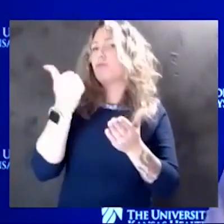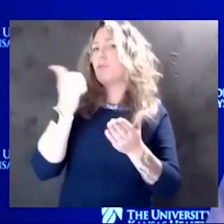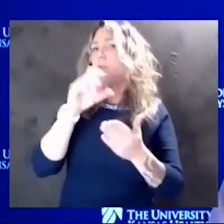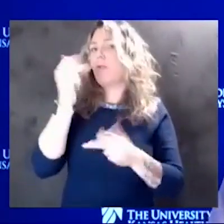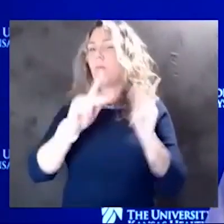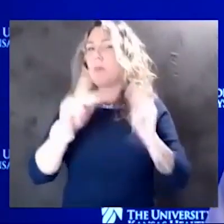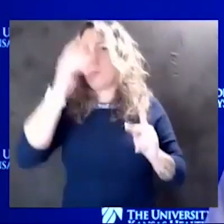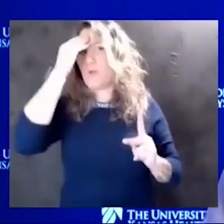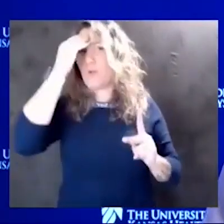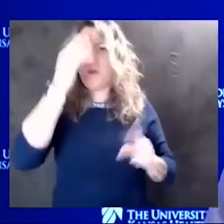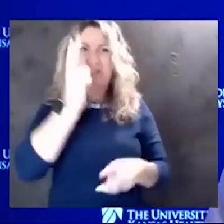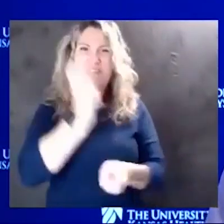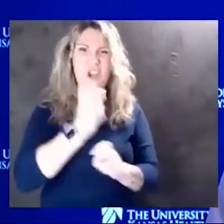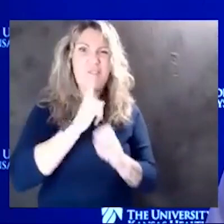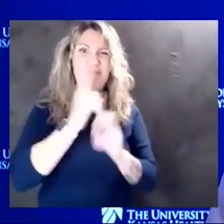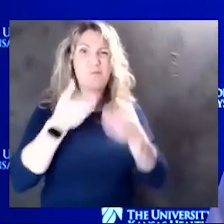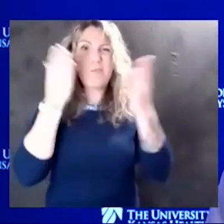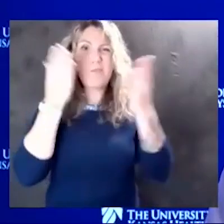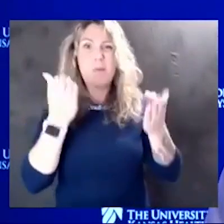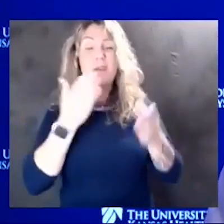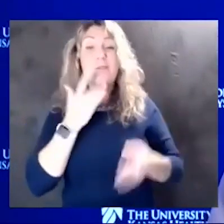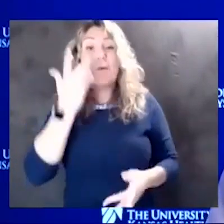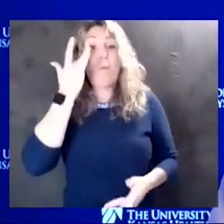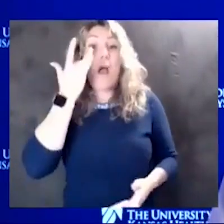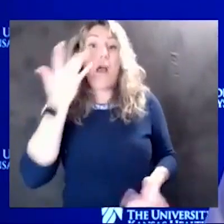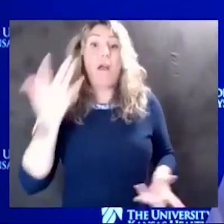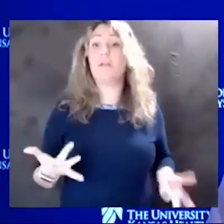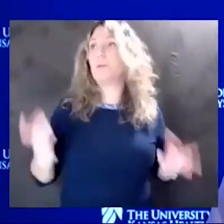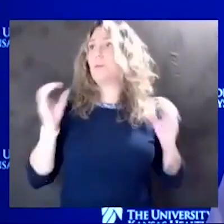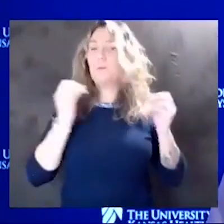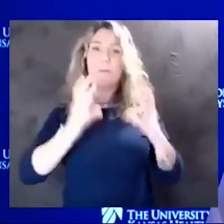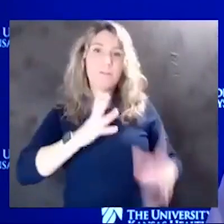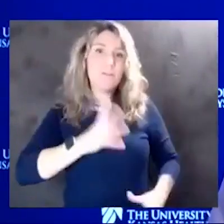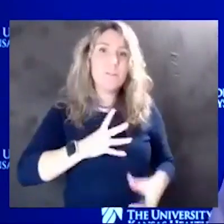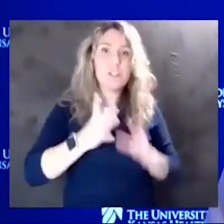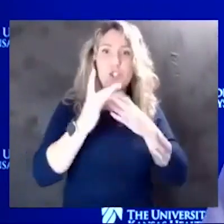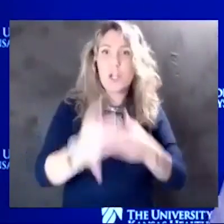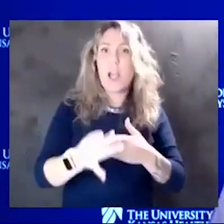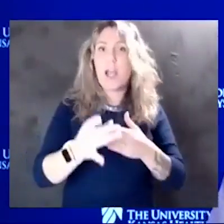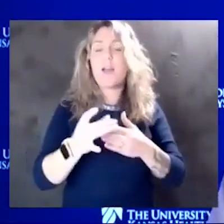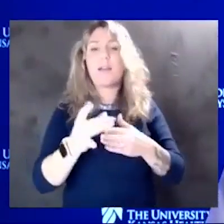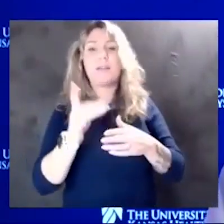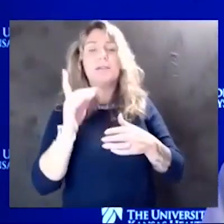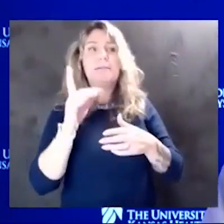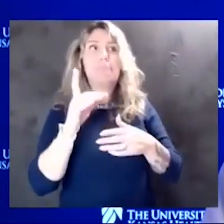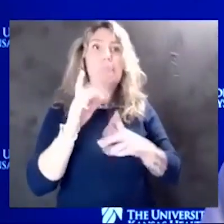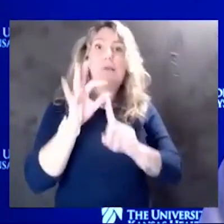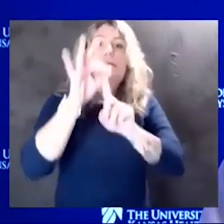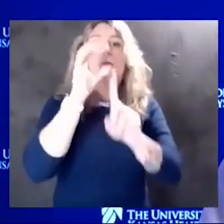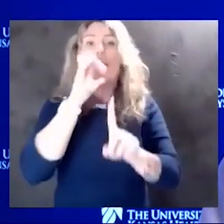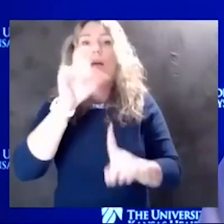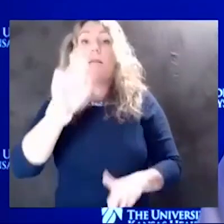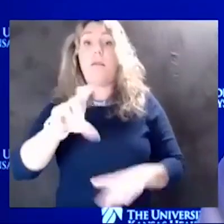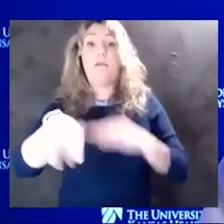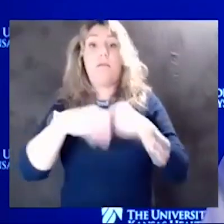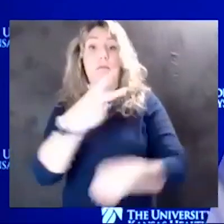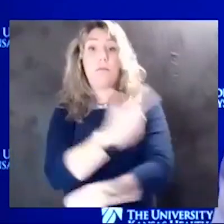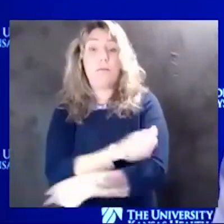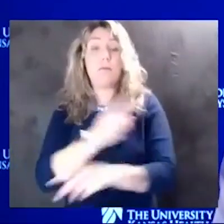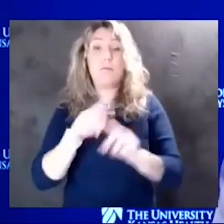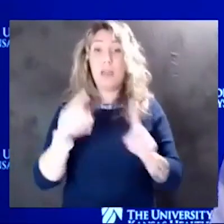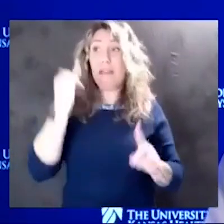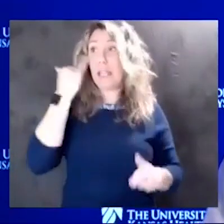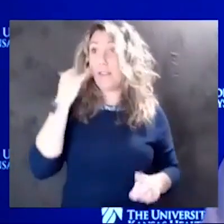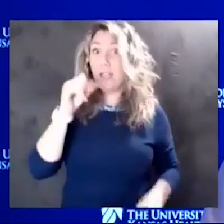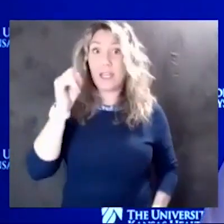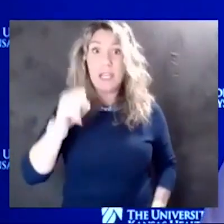to make a recommendation. Number one, because there is no official guidance other than you don't need to give additional dosing. But if you do, are you going to get, if you had the